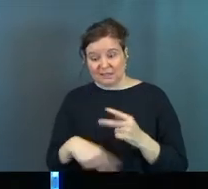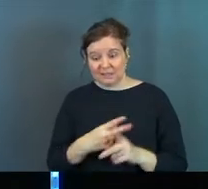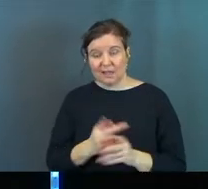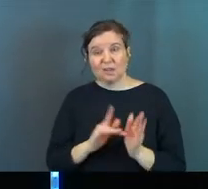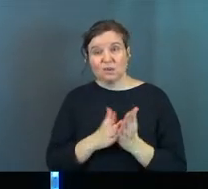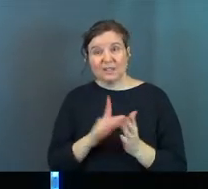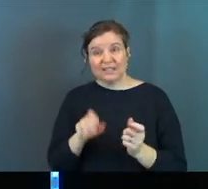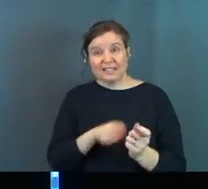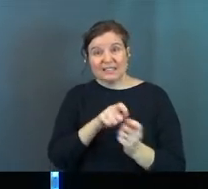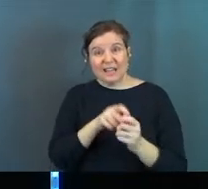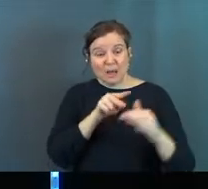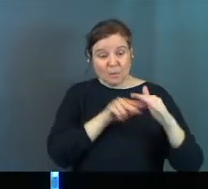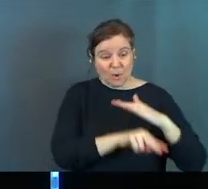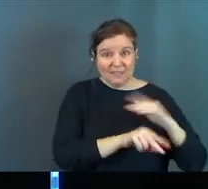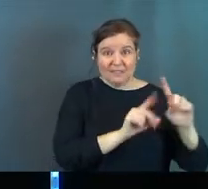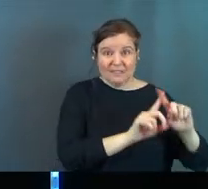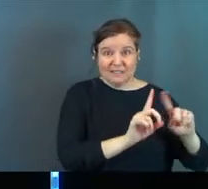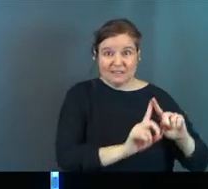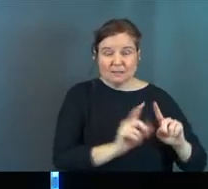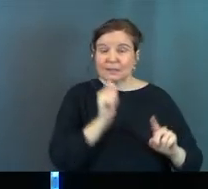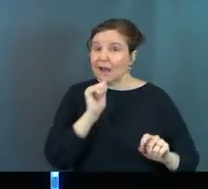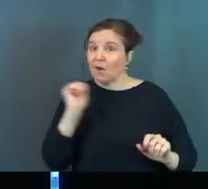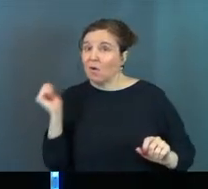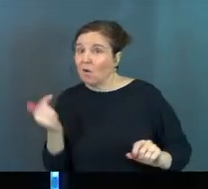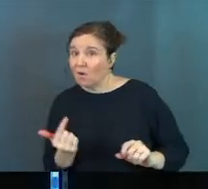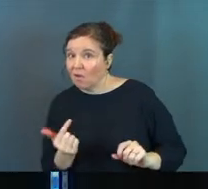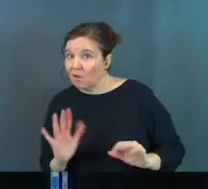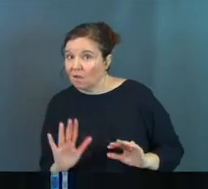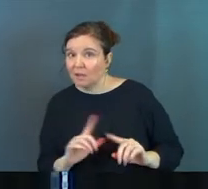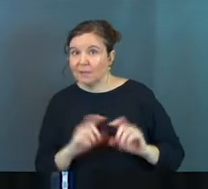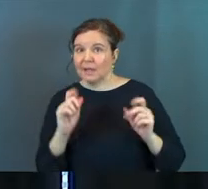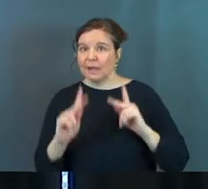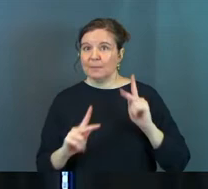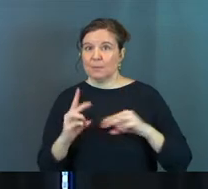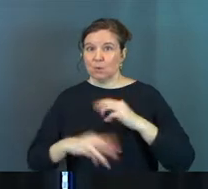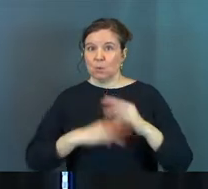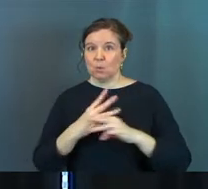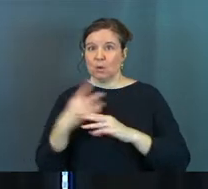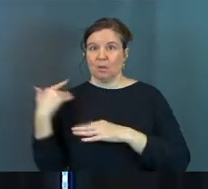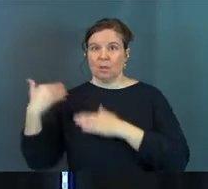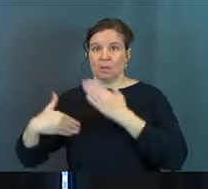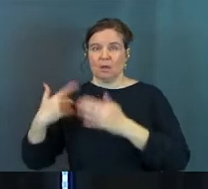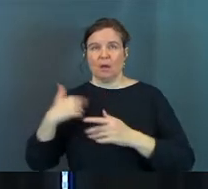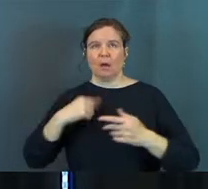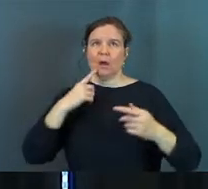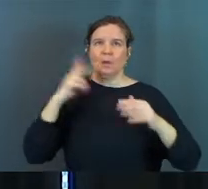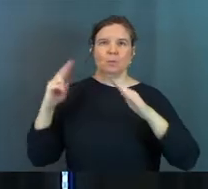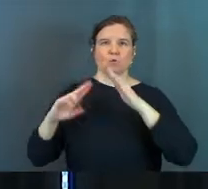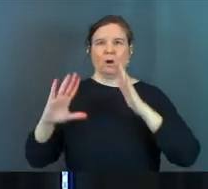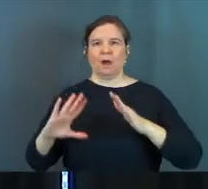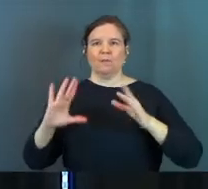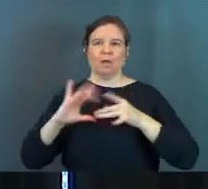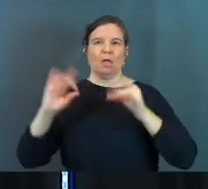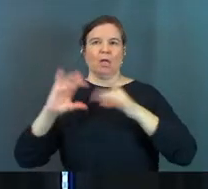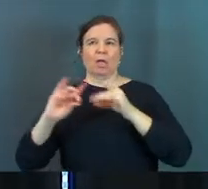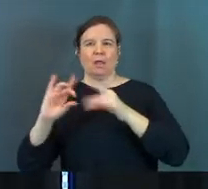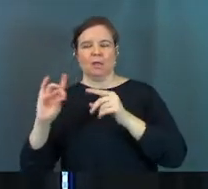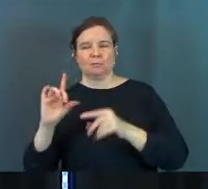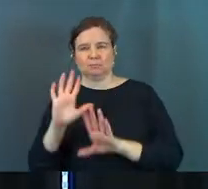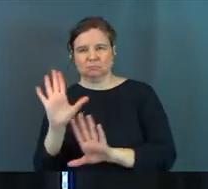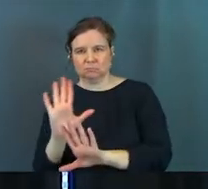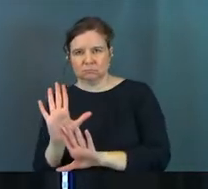scriptures, these exact prophecies, not all prophecies, by the way, there are a lot of people in the world down through the ages that made junk prophecies.